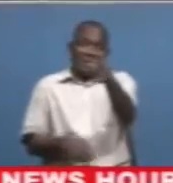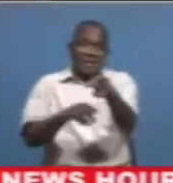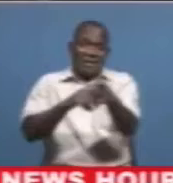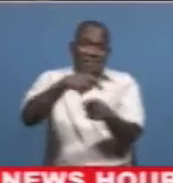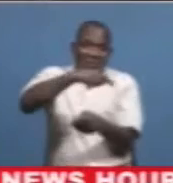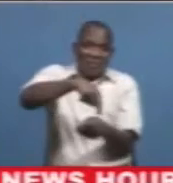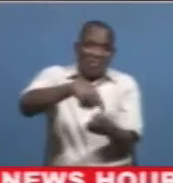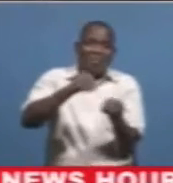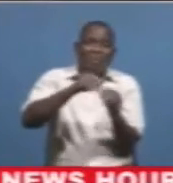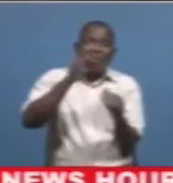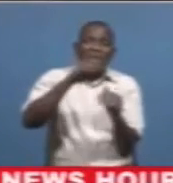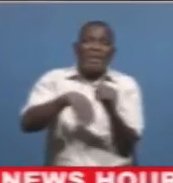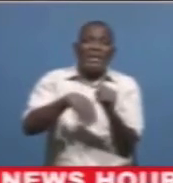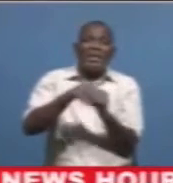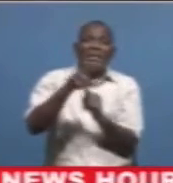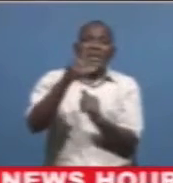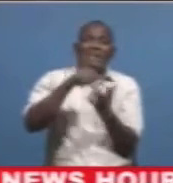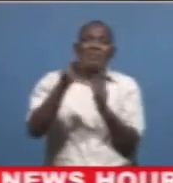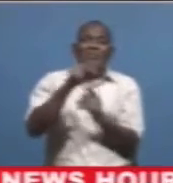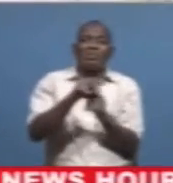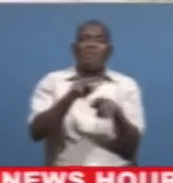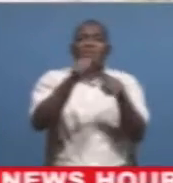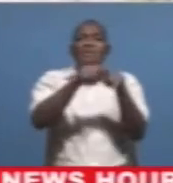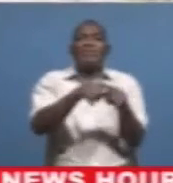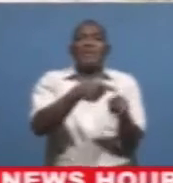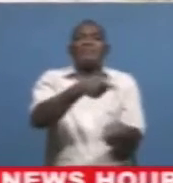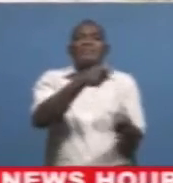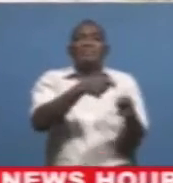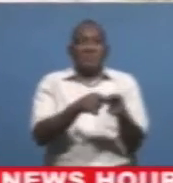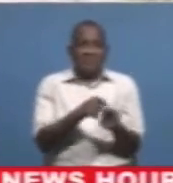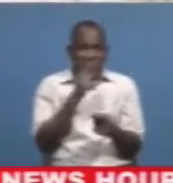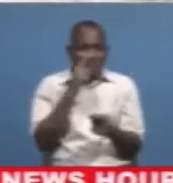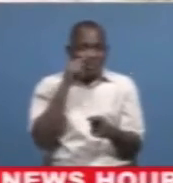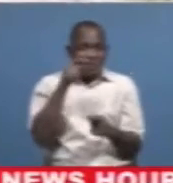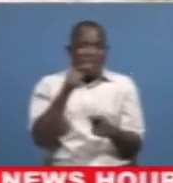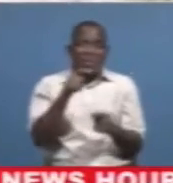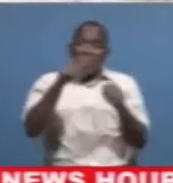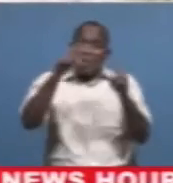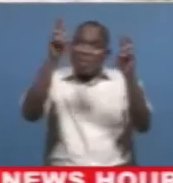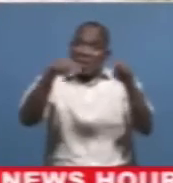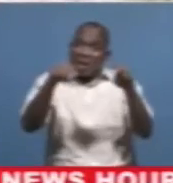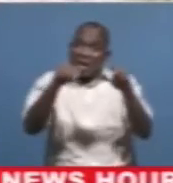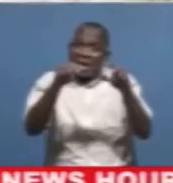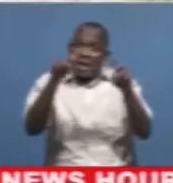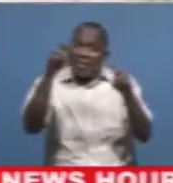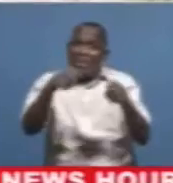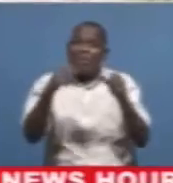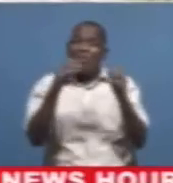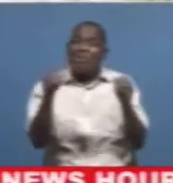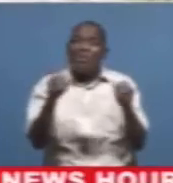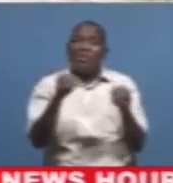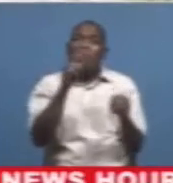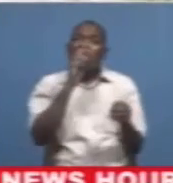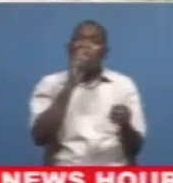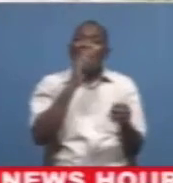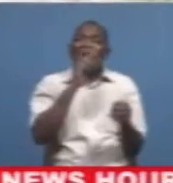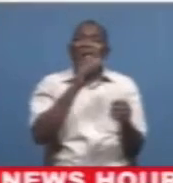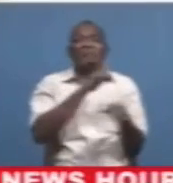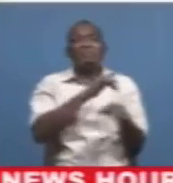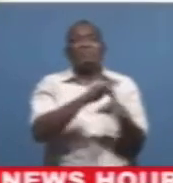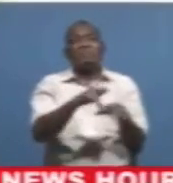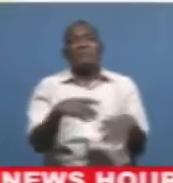about 3,000 people rely on. If it doesn't rain heavily, getting water becomes difficult